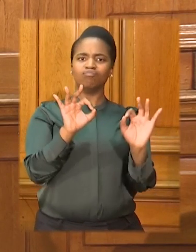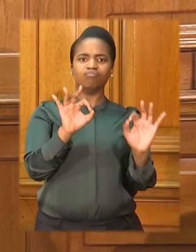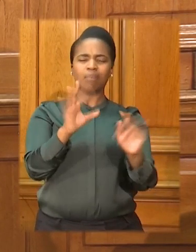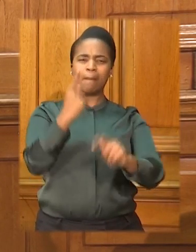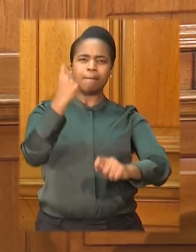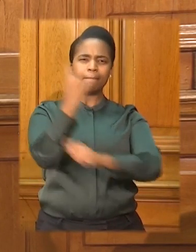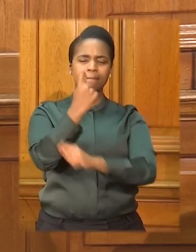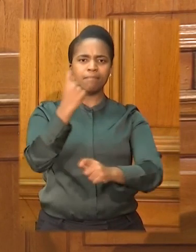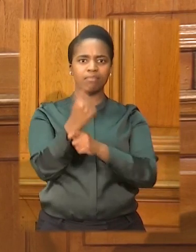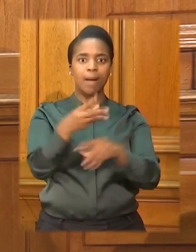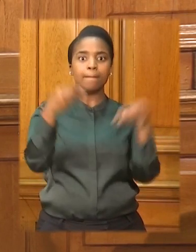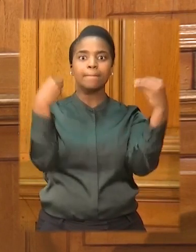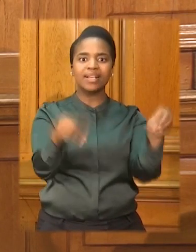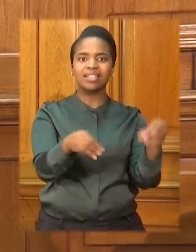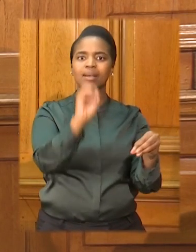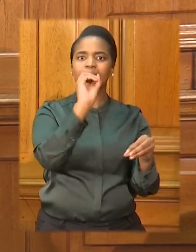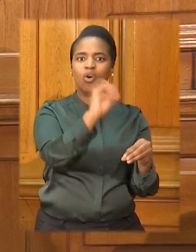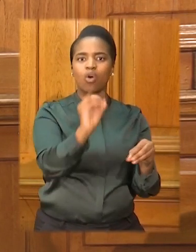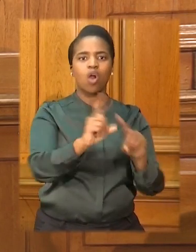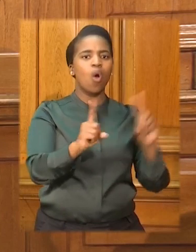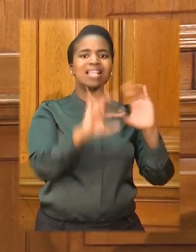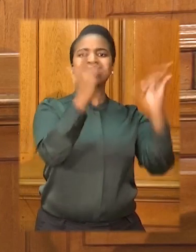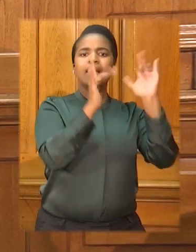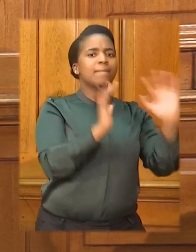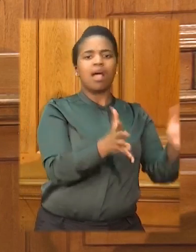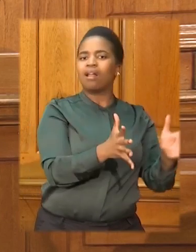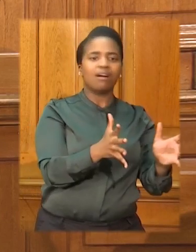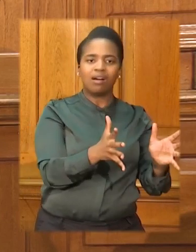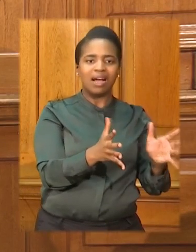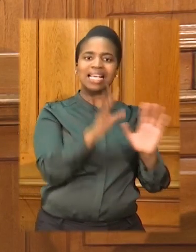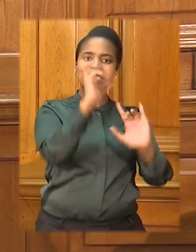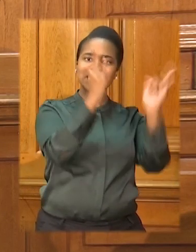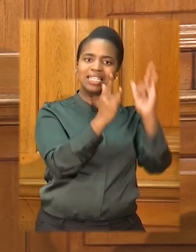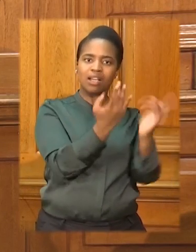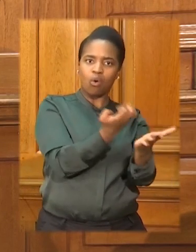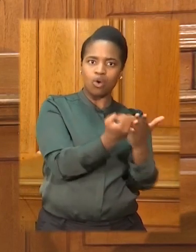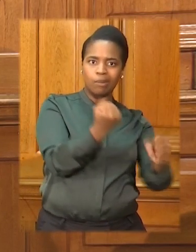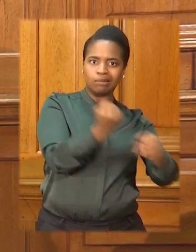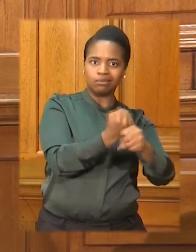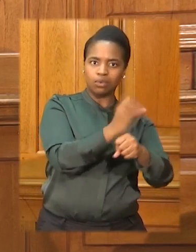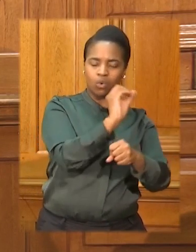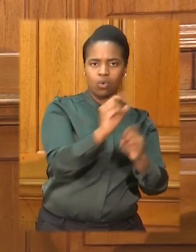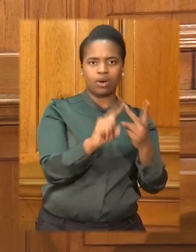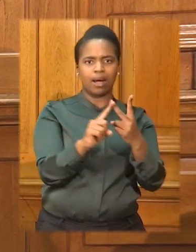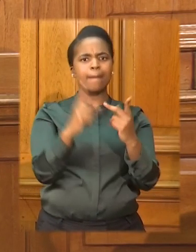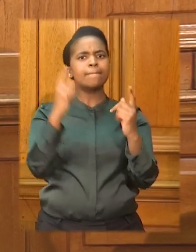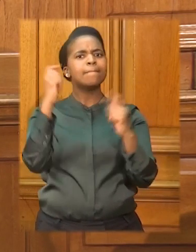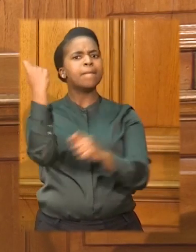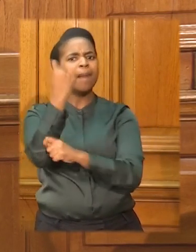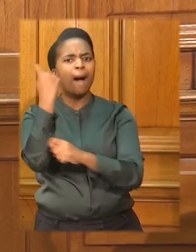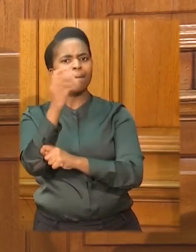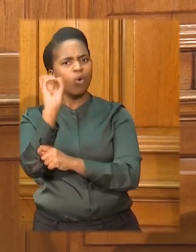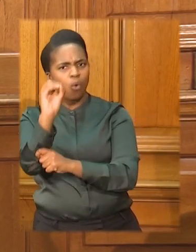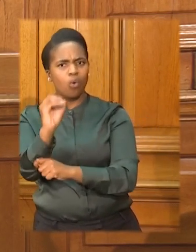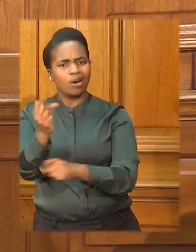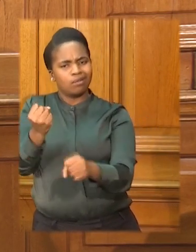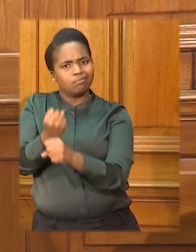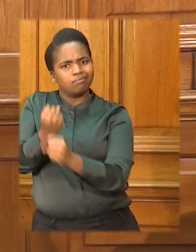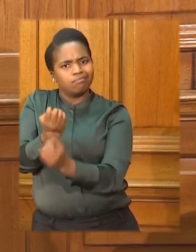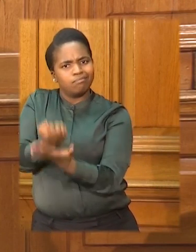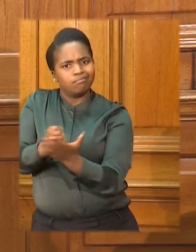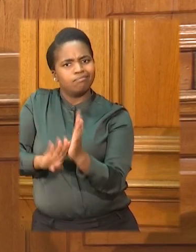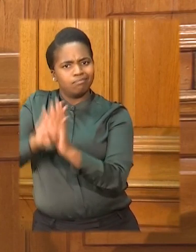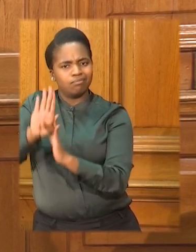areas vibrant centers of economic activity. Our new economy must be founded